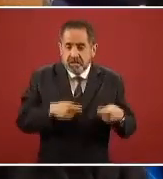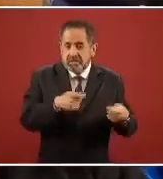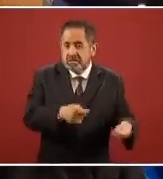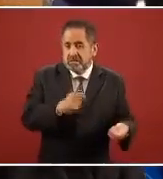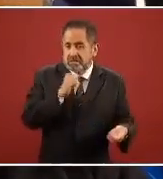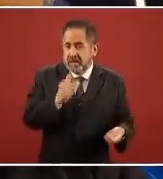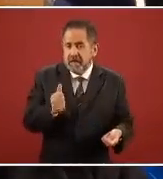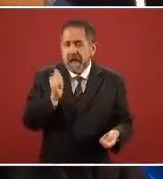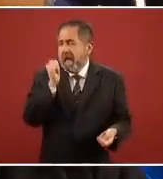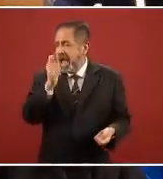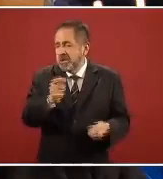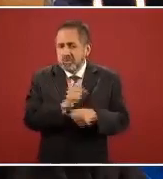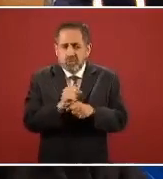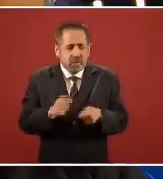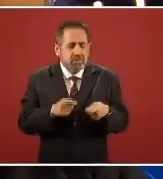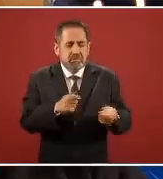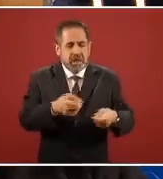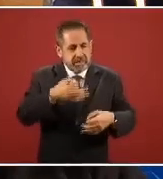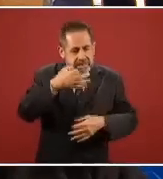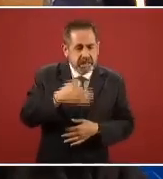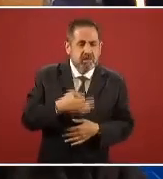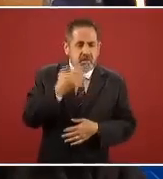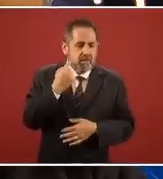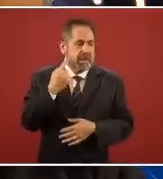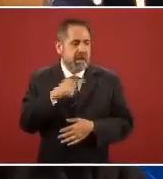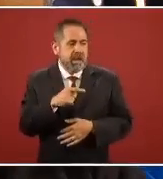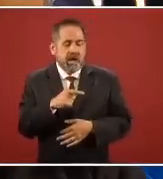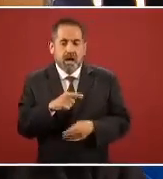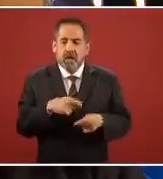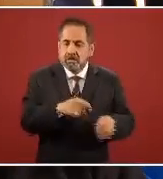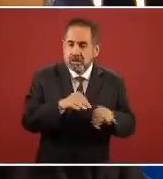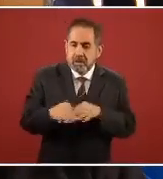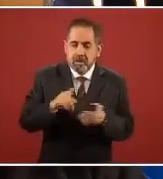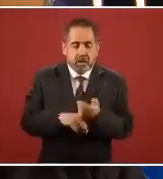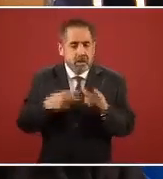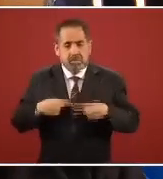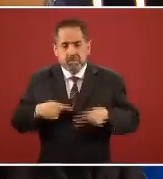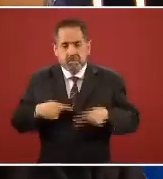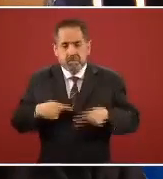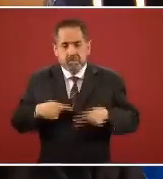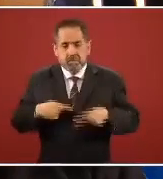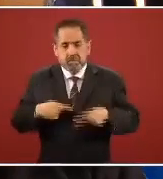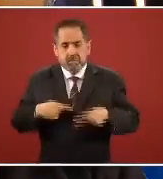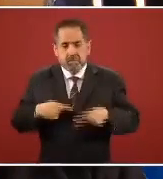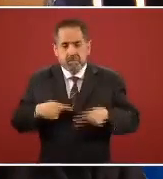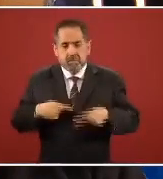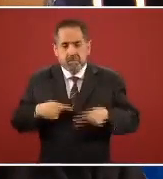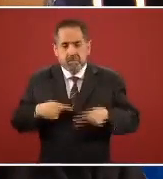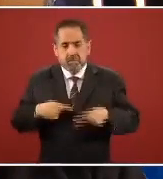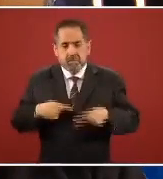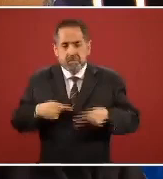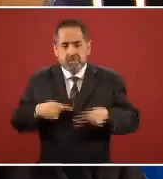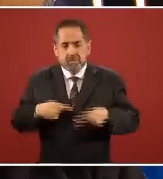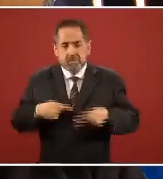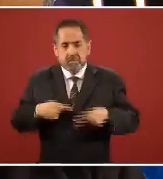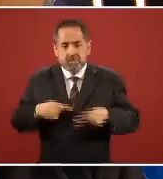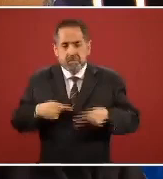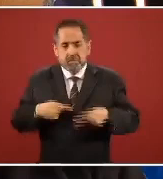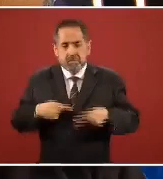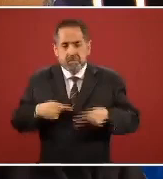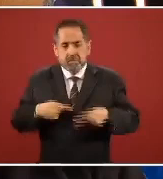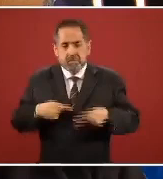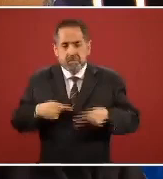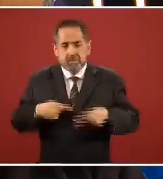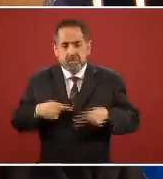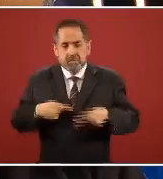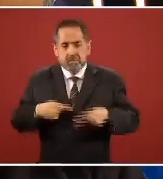con lo mínimo, lo digno de para el trabajo de estas personas. So she's saying that there's also another